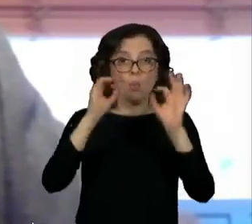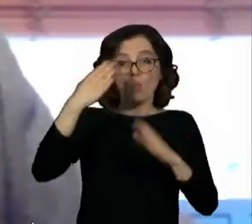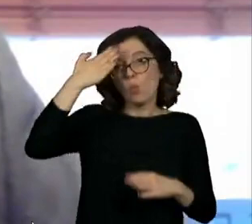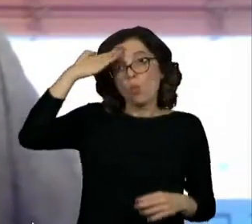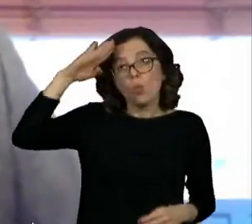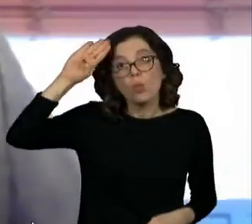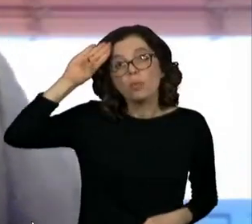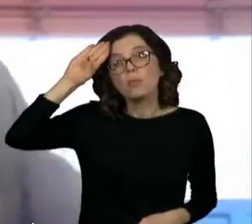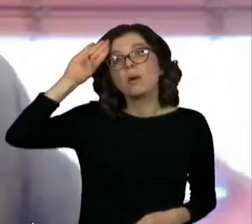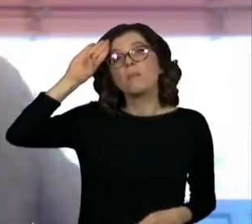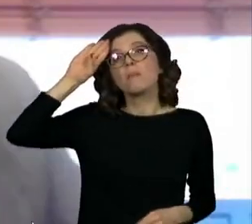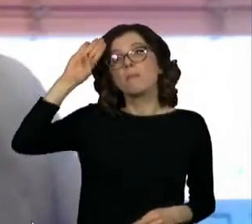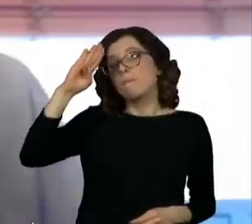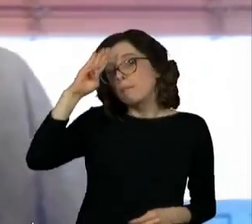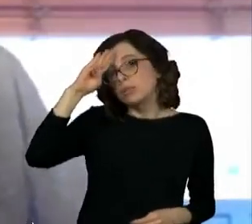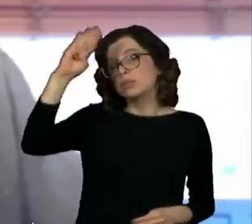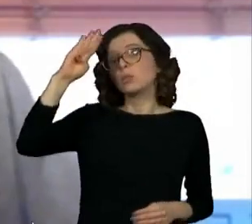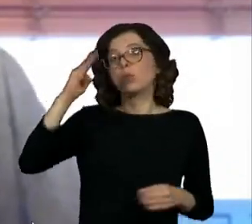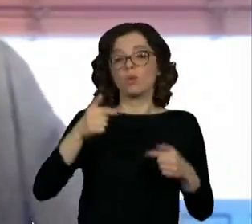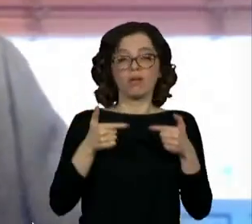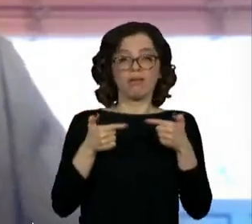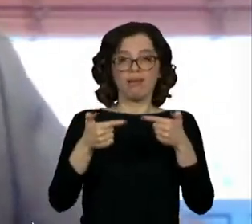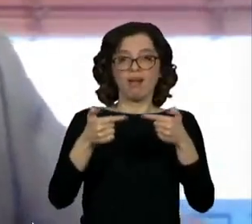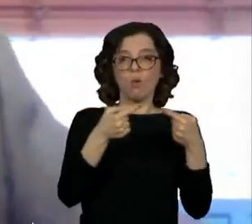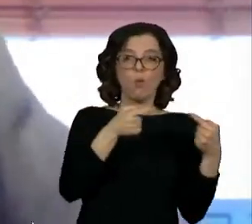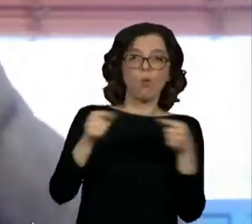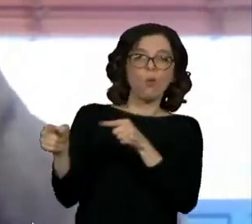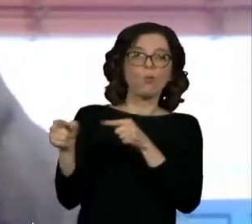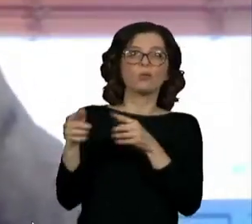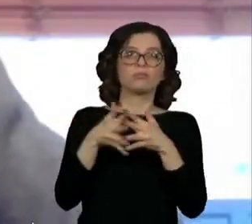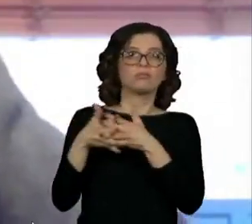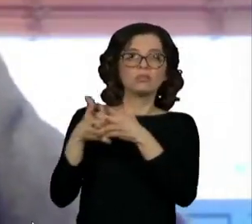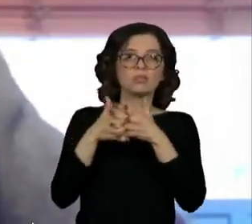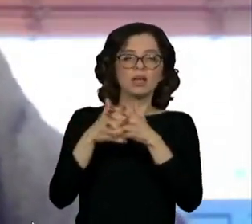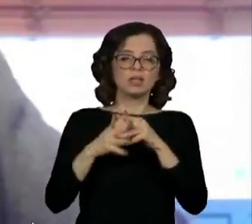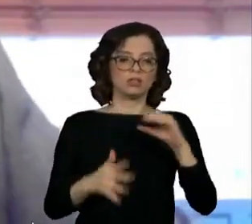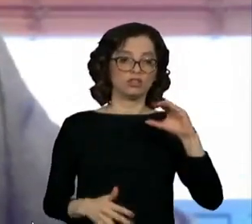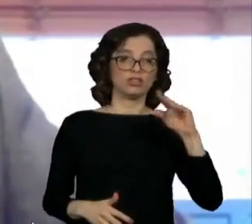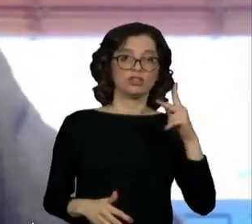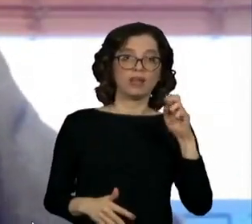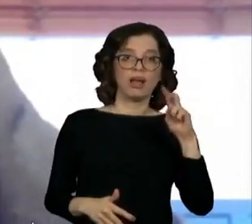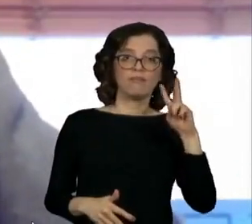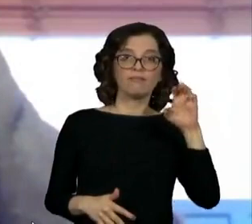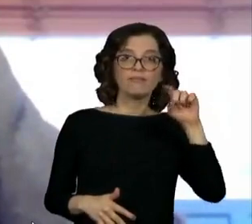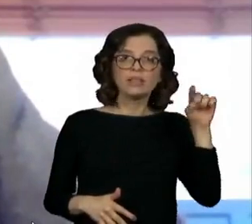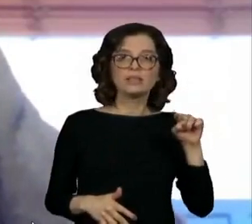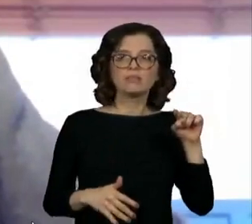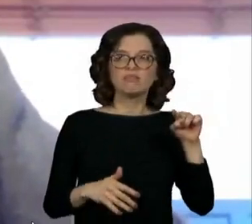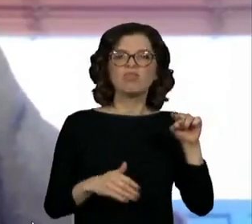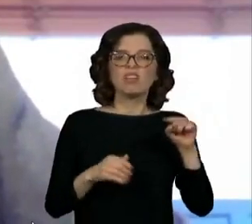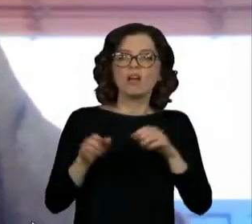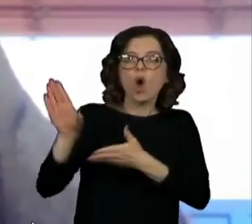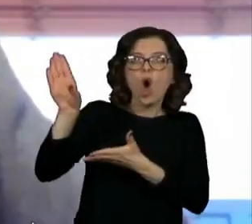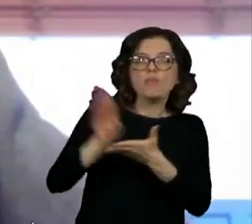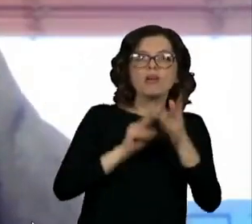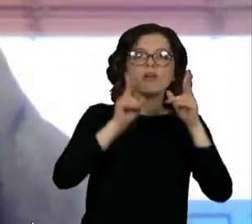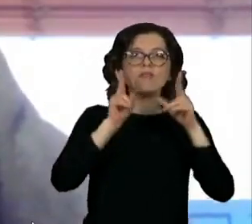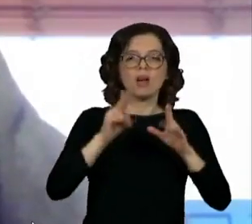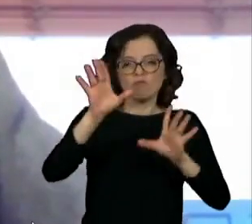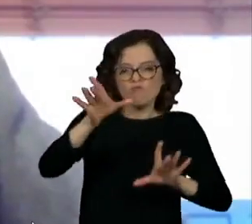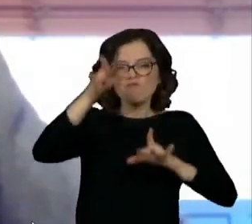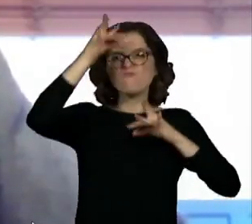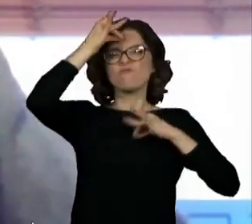embrace Cuba, particularly in its fight against the United States. Chavez did the same thing. Chavez worked very hard at this, and he